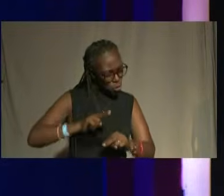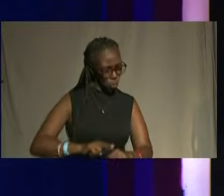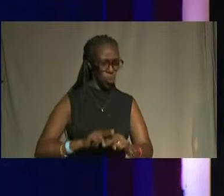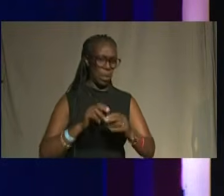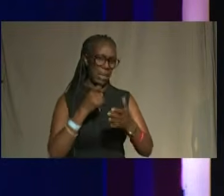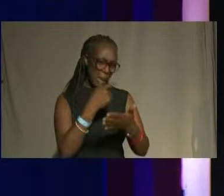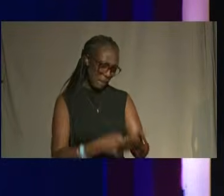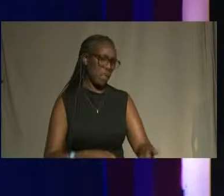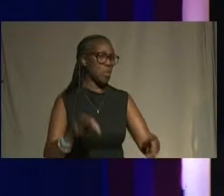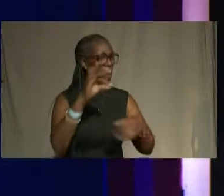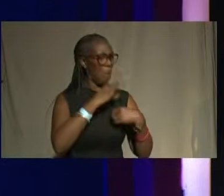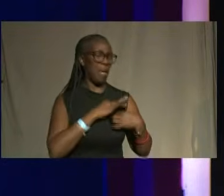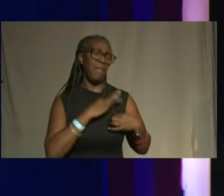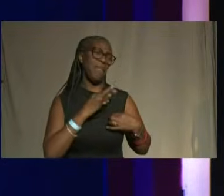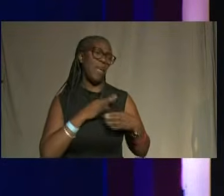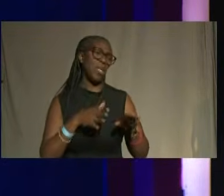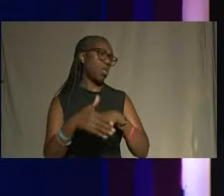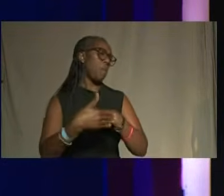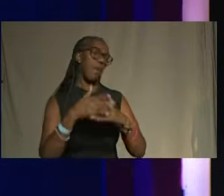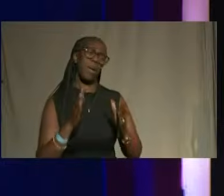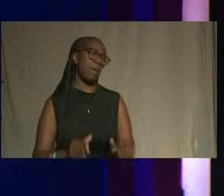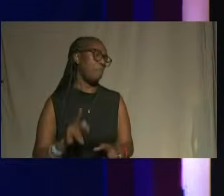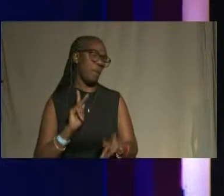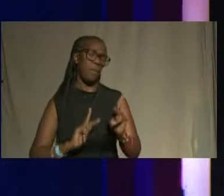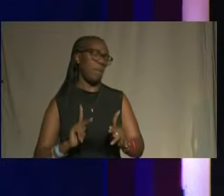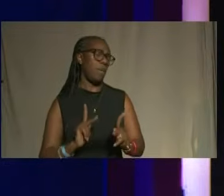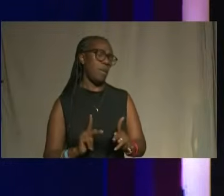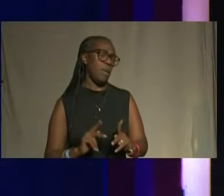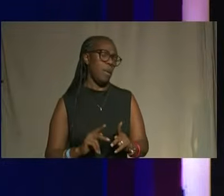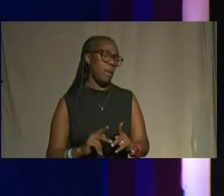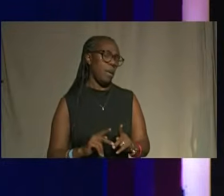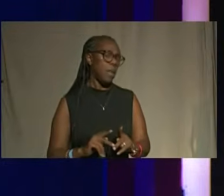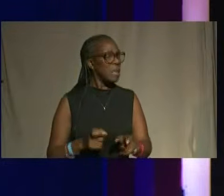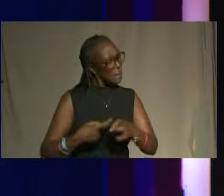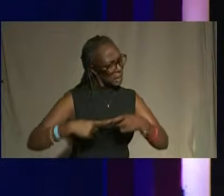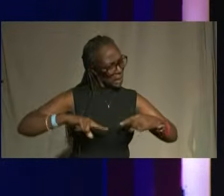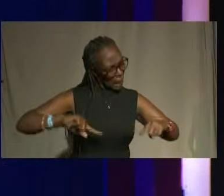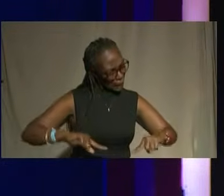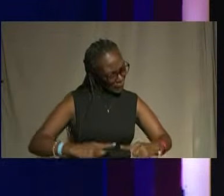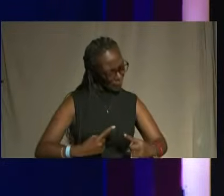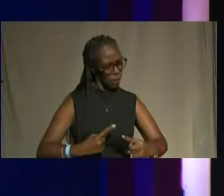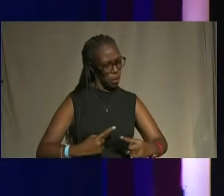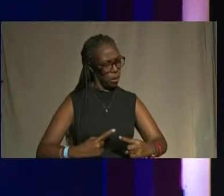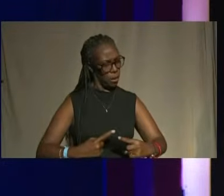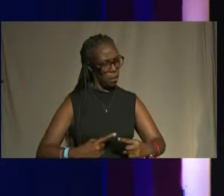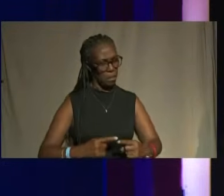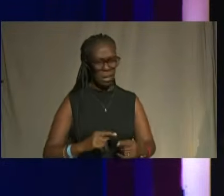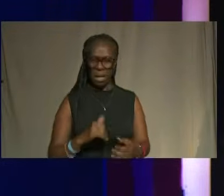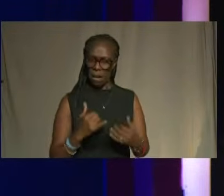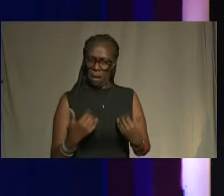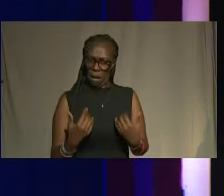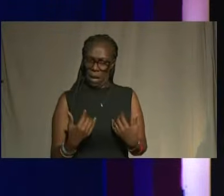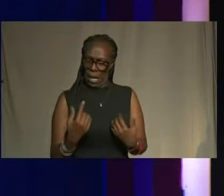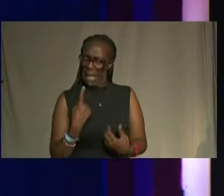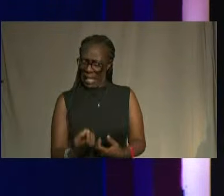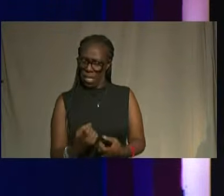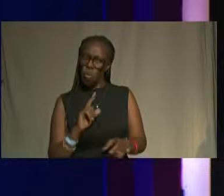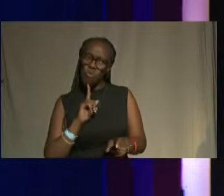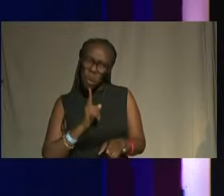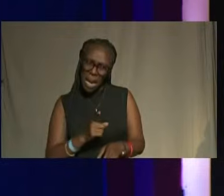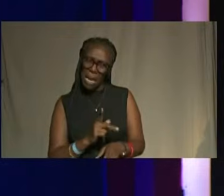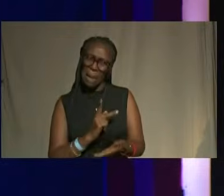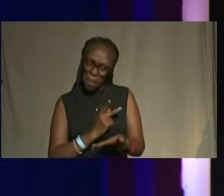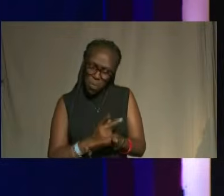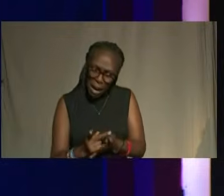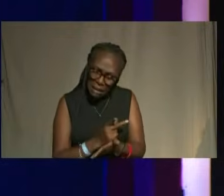Jamaican people. The challenge is the practicality of their solution. This is a one-week proposal, a proposal to win Thank you, votes,